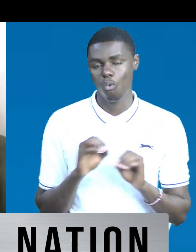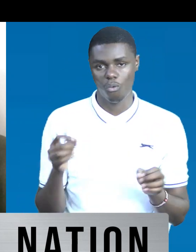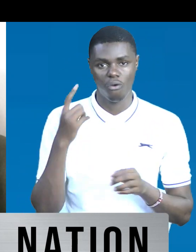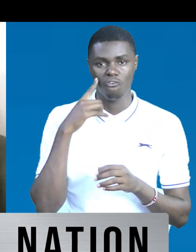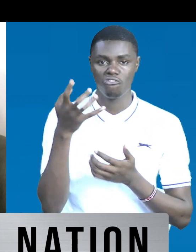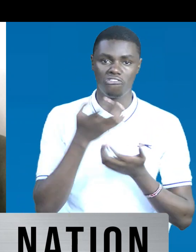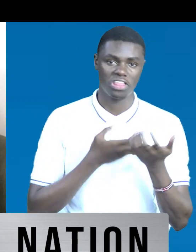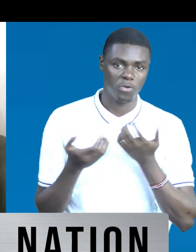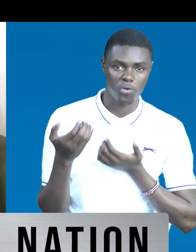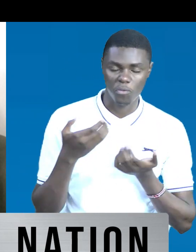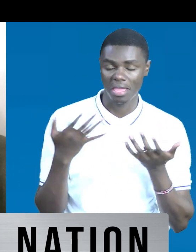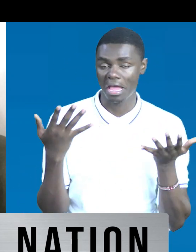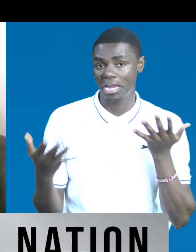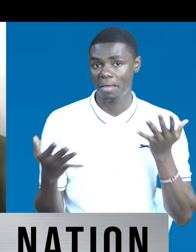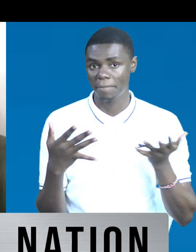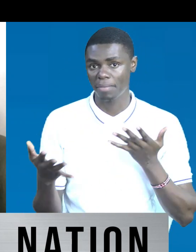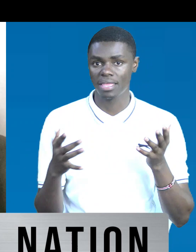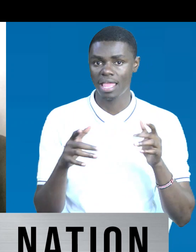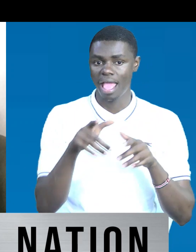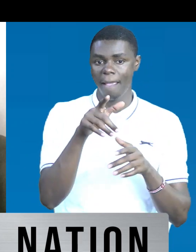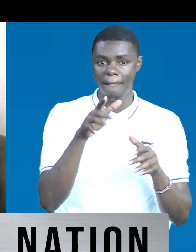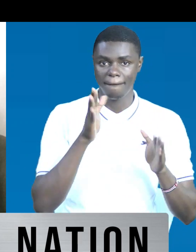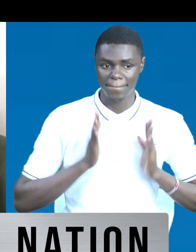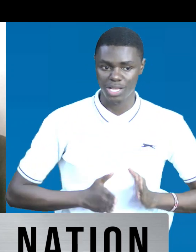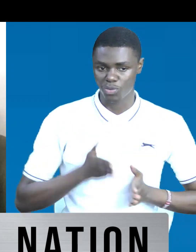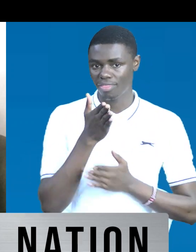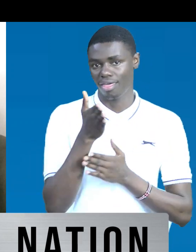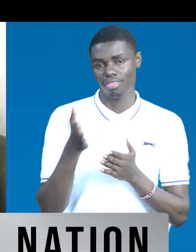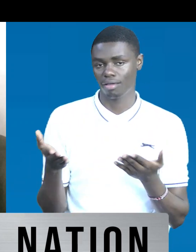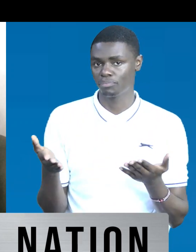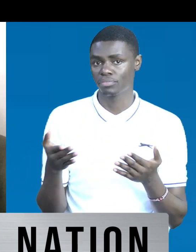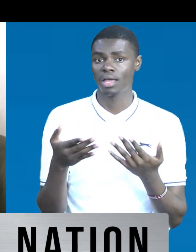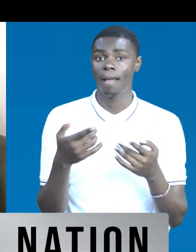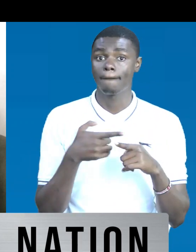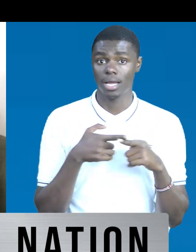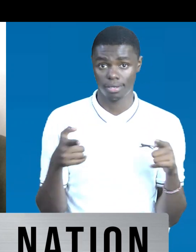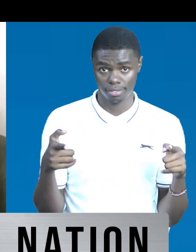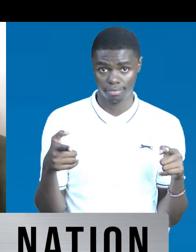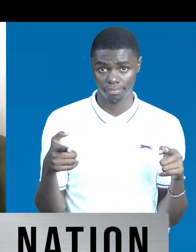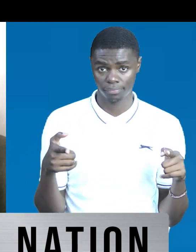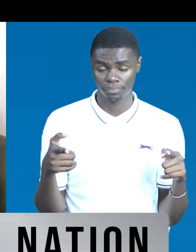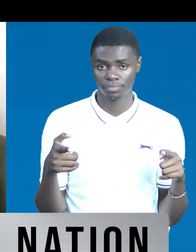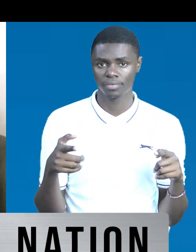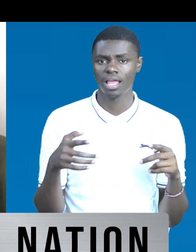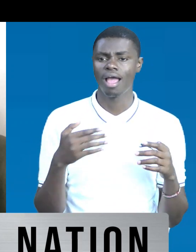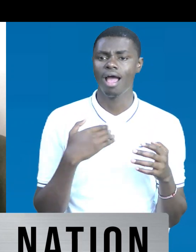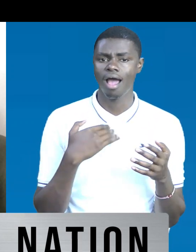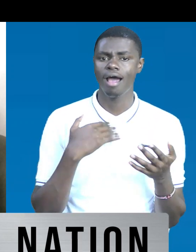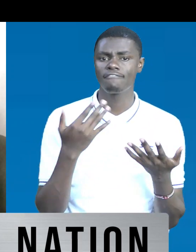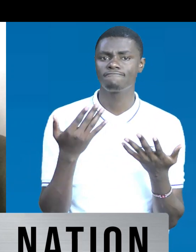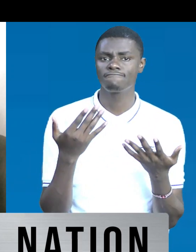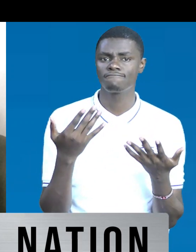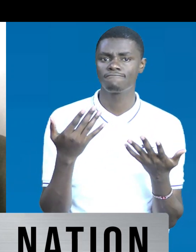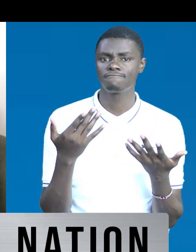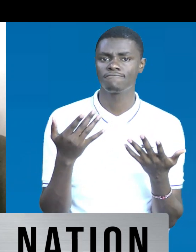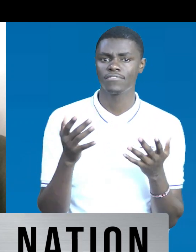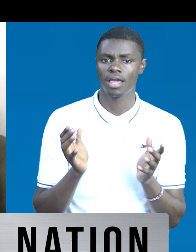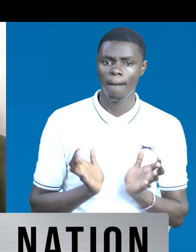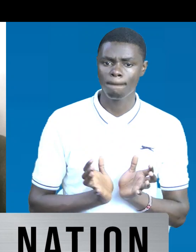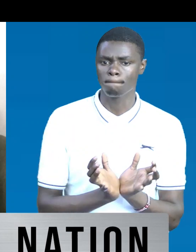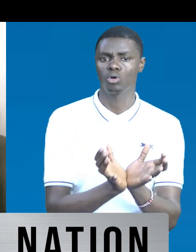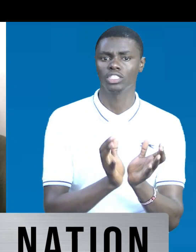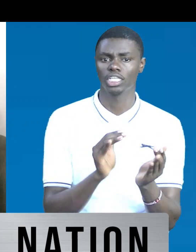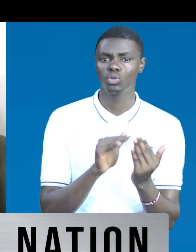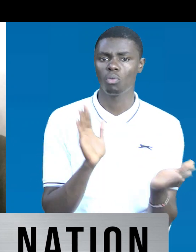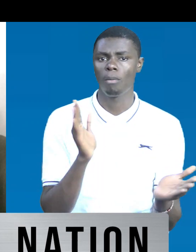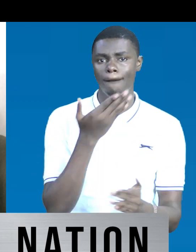the economy, and maybe the personnel that are there. But still, there is the aspect of pushing into